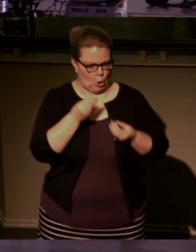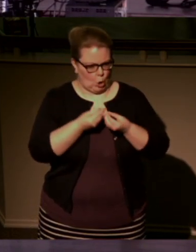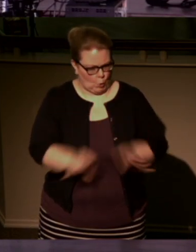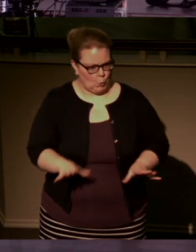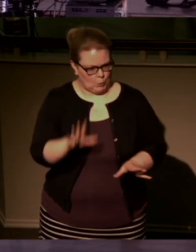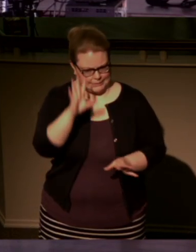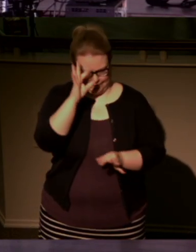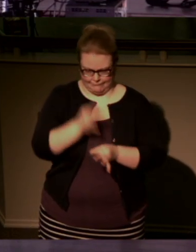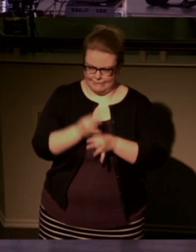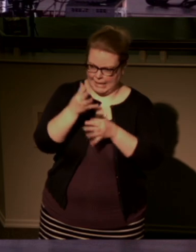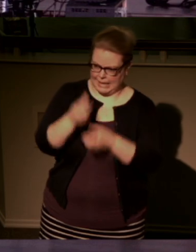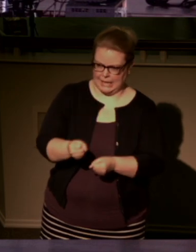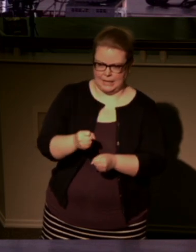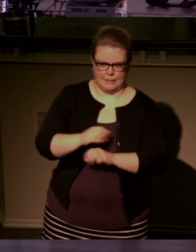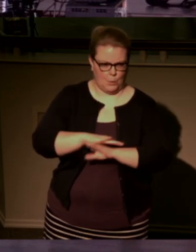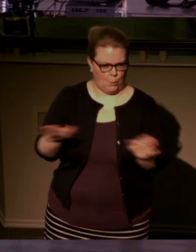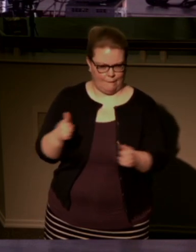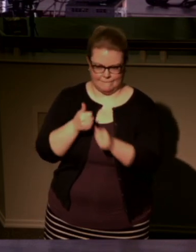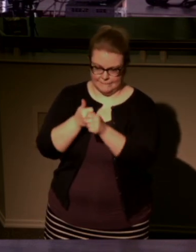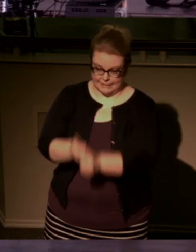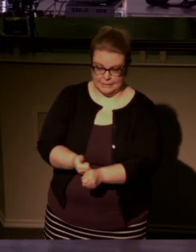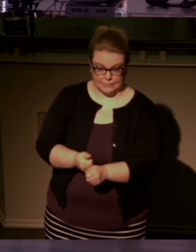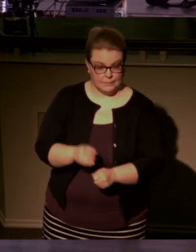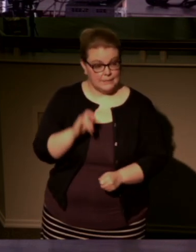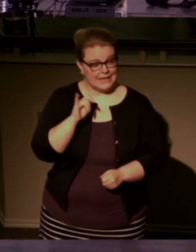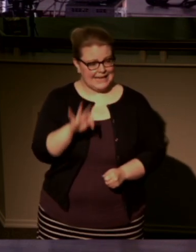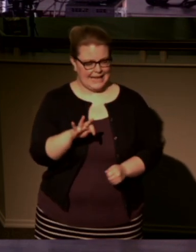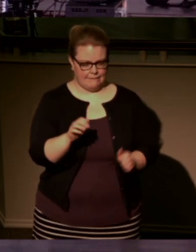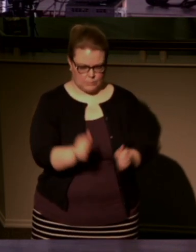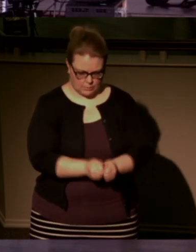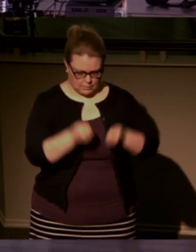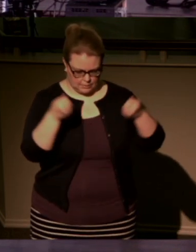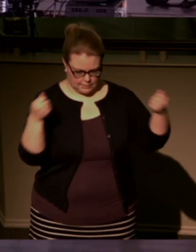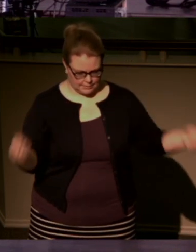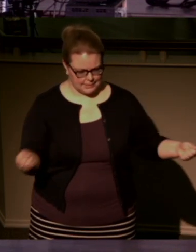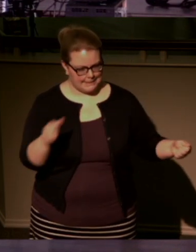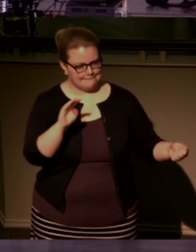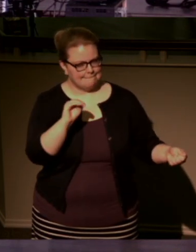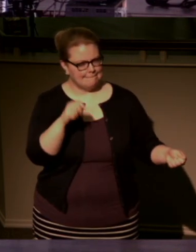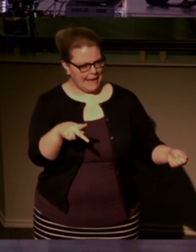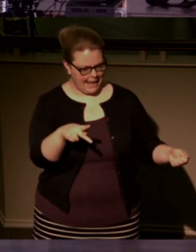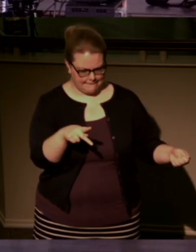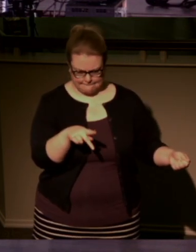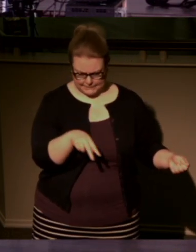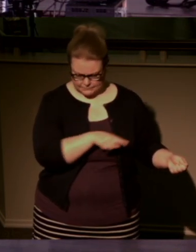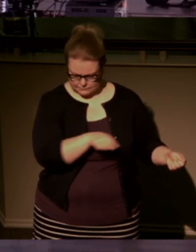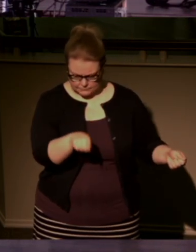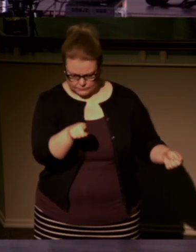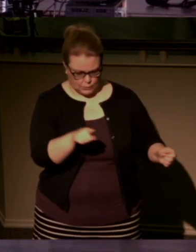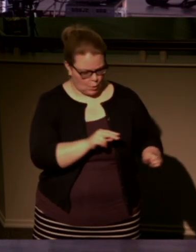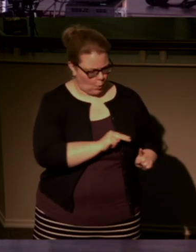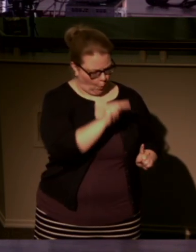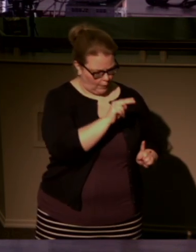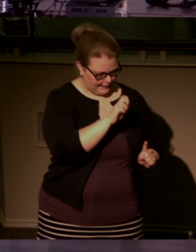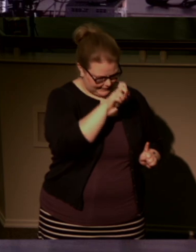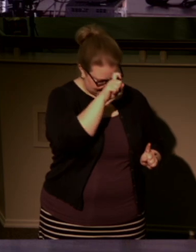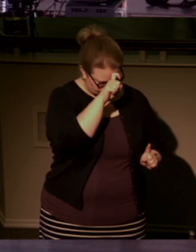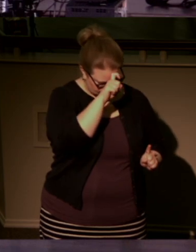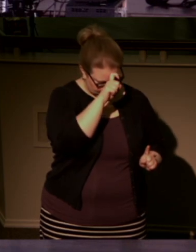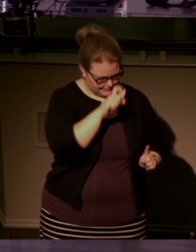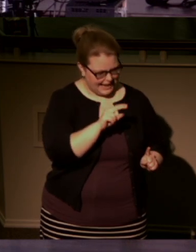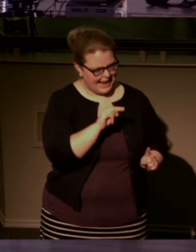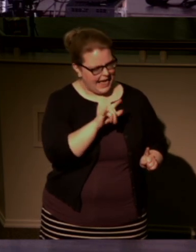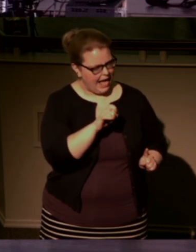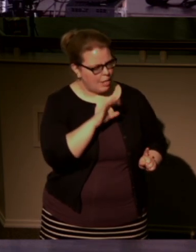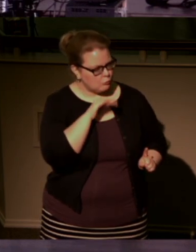to follow along. If you were to look at a map of northern Egypt, right along the Nile